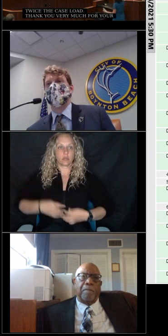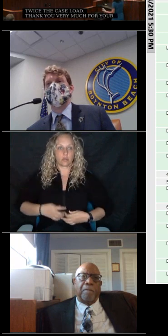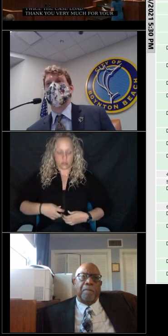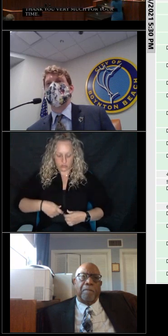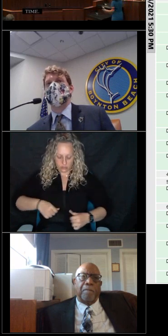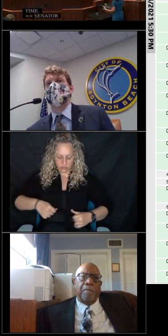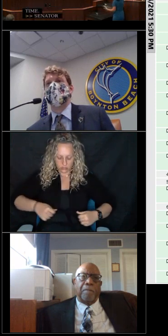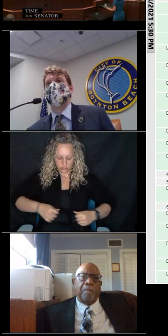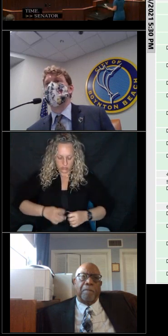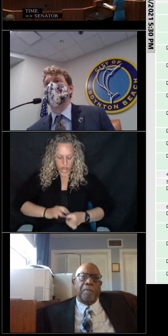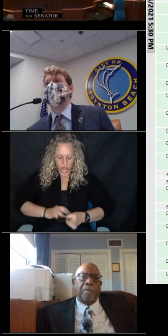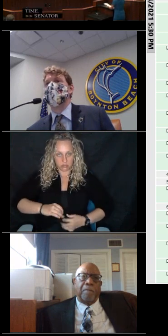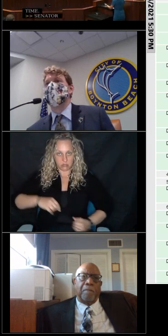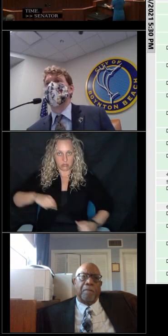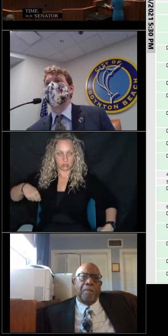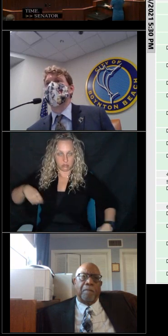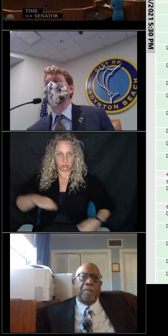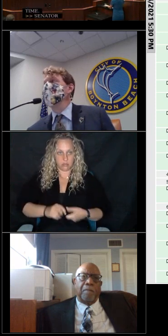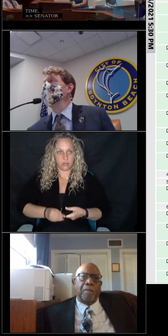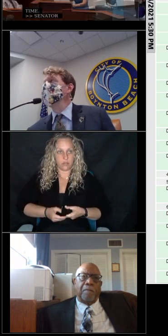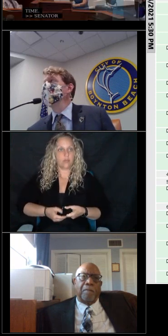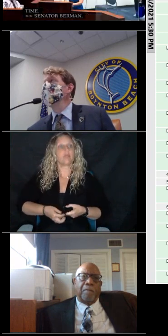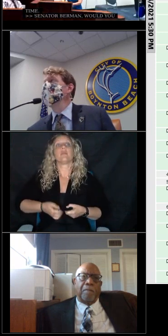Which Does not matter. Okay, great.